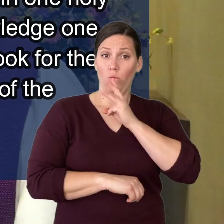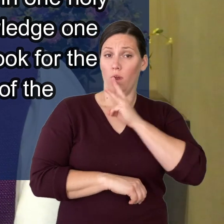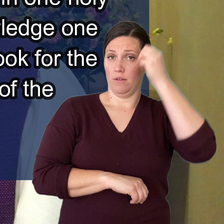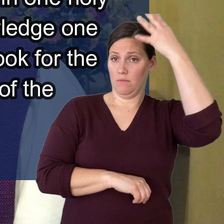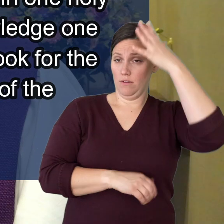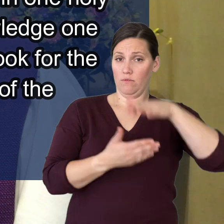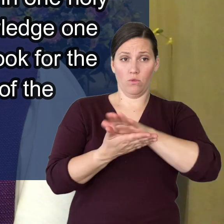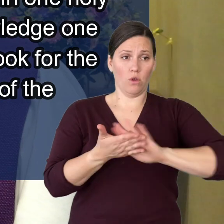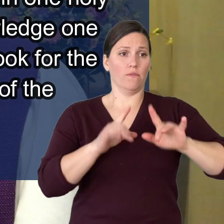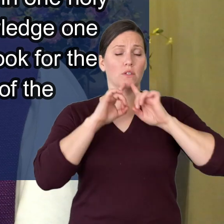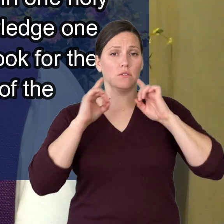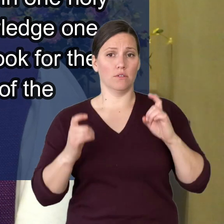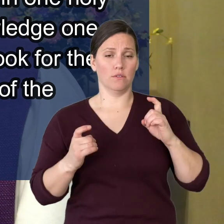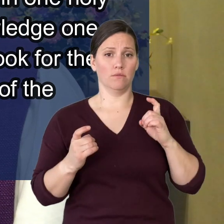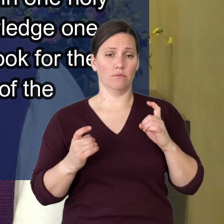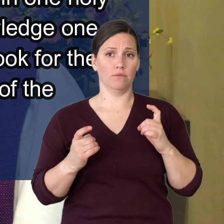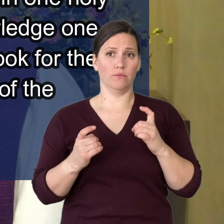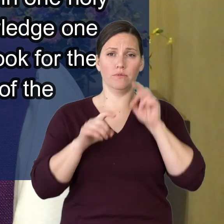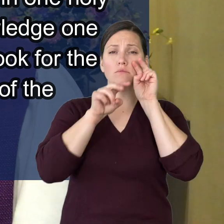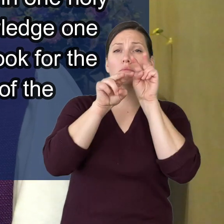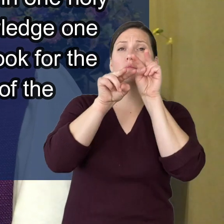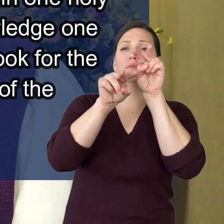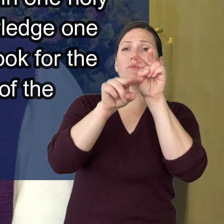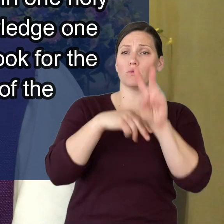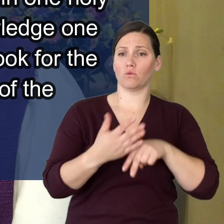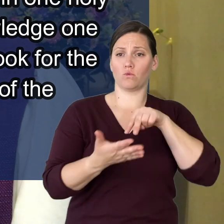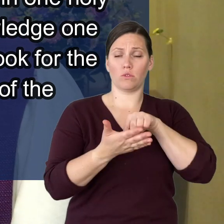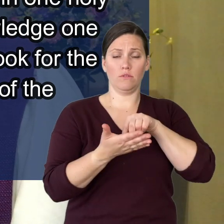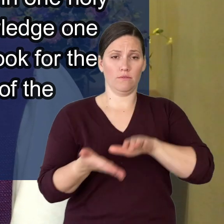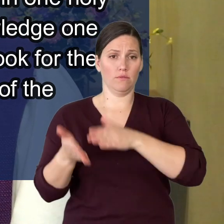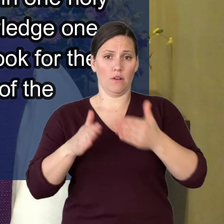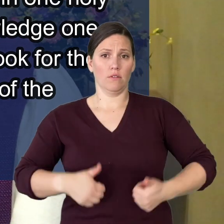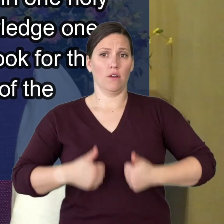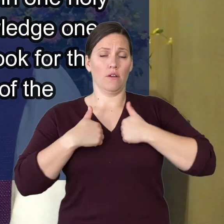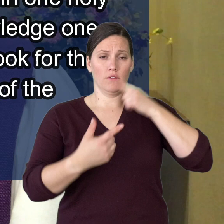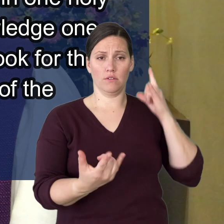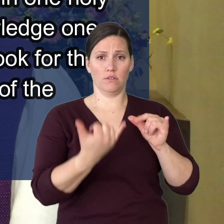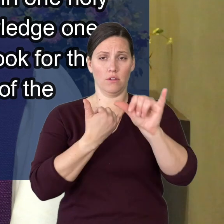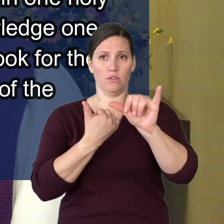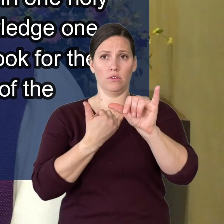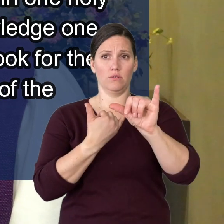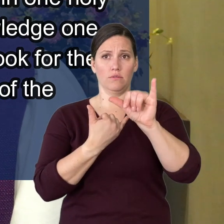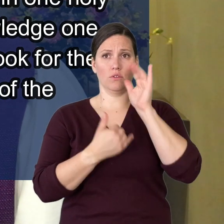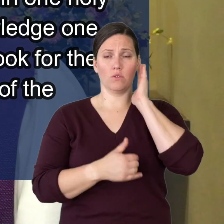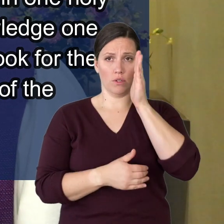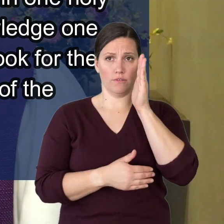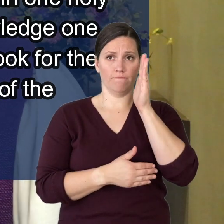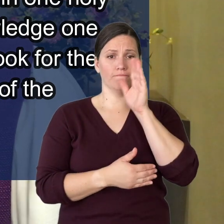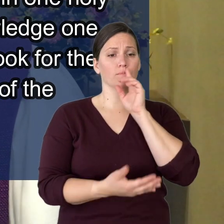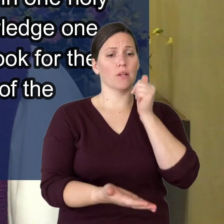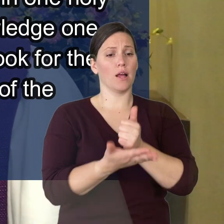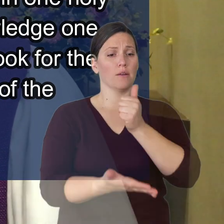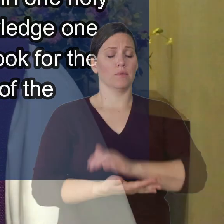I acknowledge one baptism for the remission of sins, and I look for the resurrection of the dead and the life of the